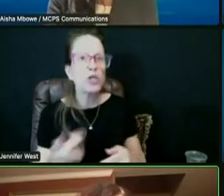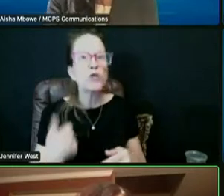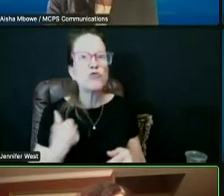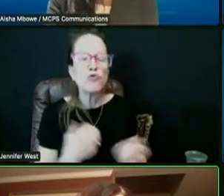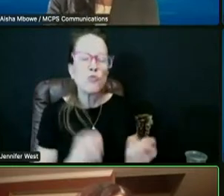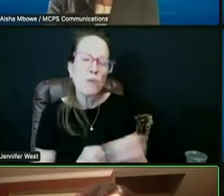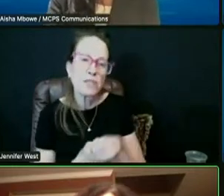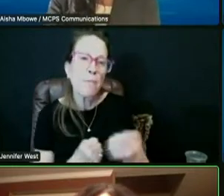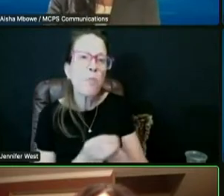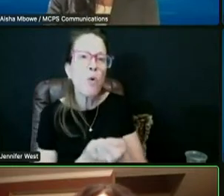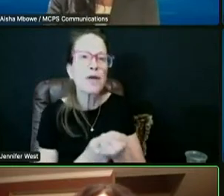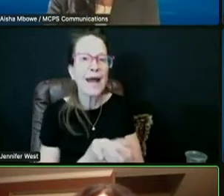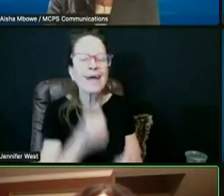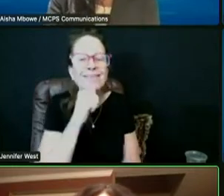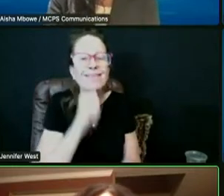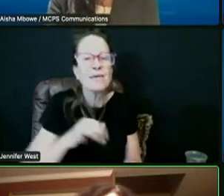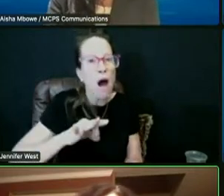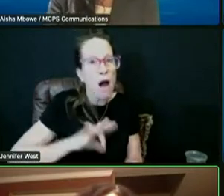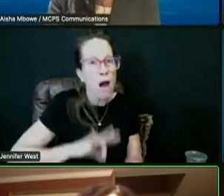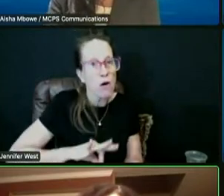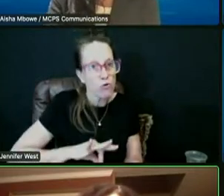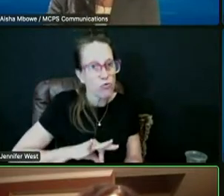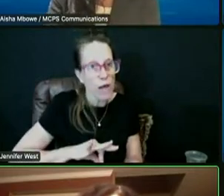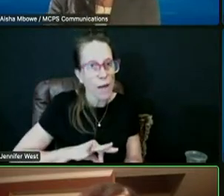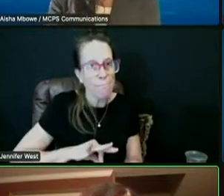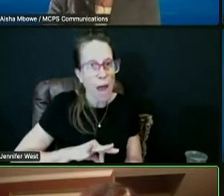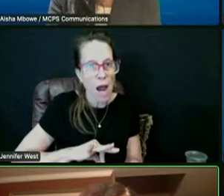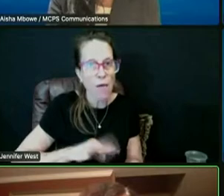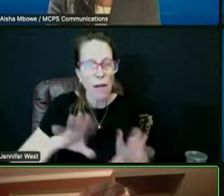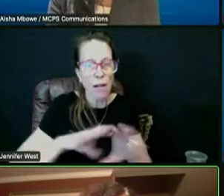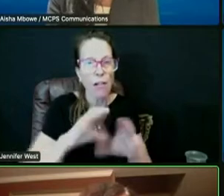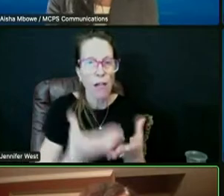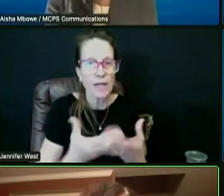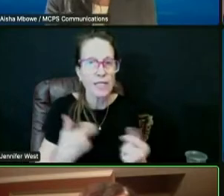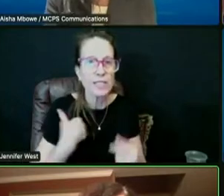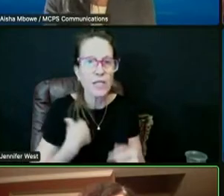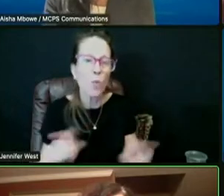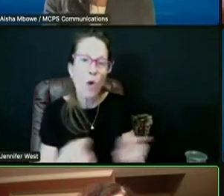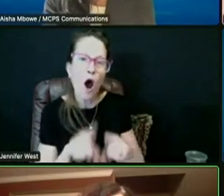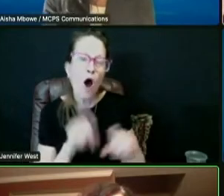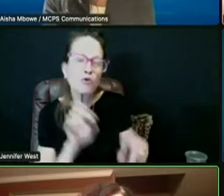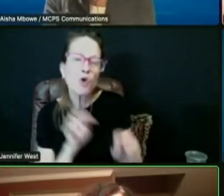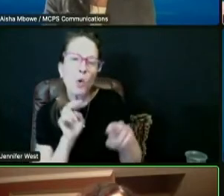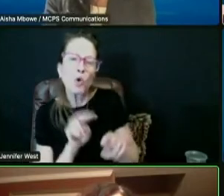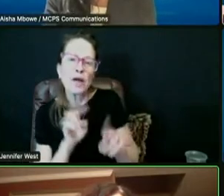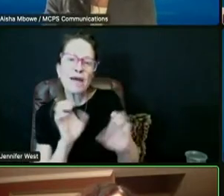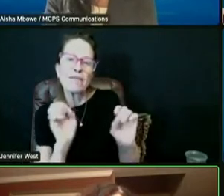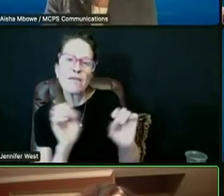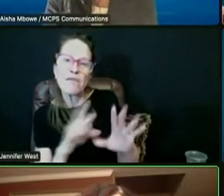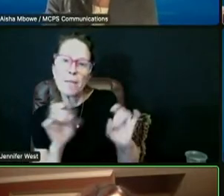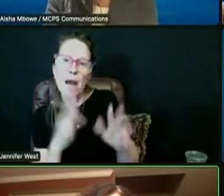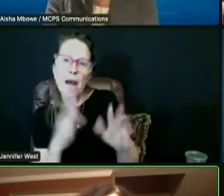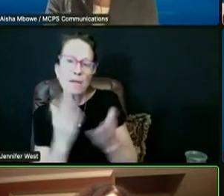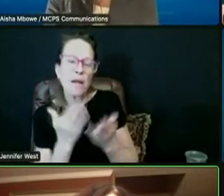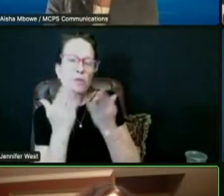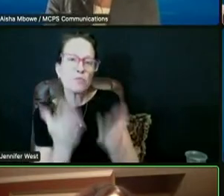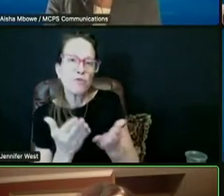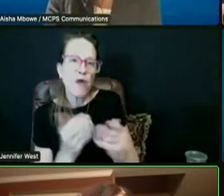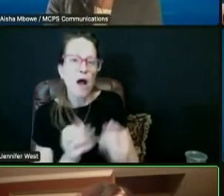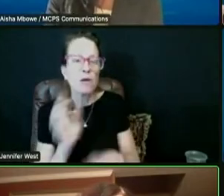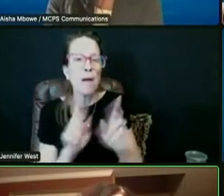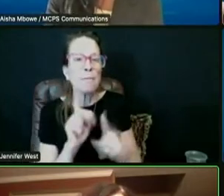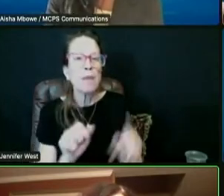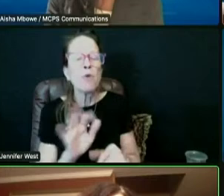offer that additional support and preparation. We're also looking at the feedback that we got that talked about people's preferences